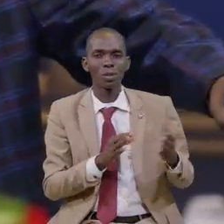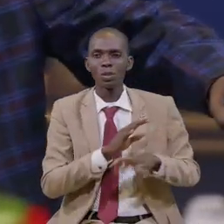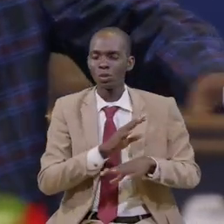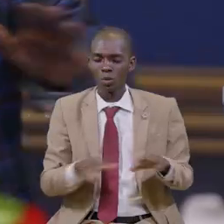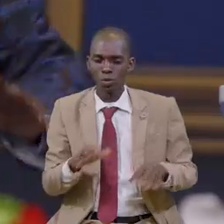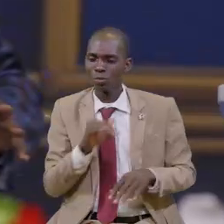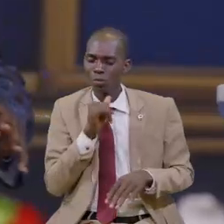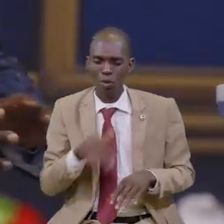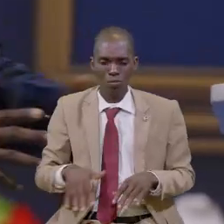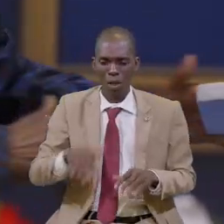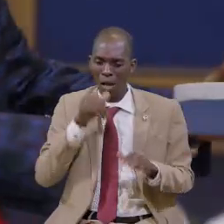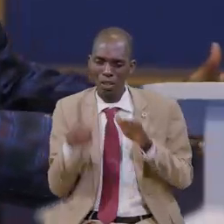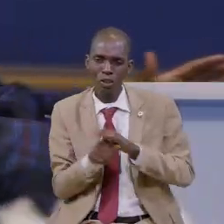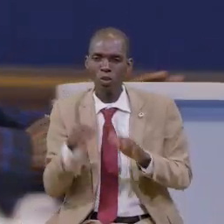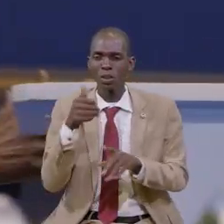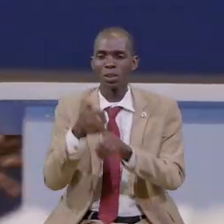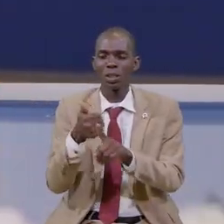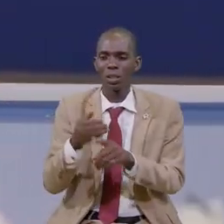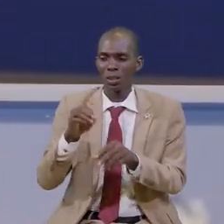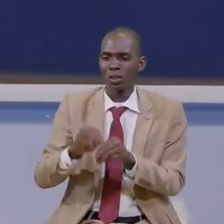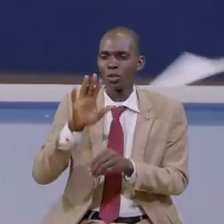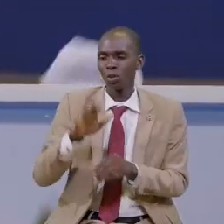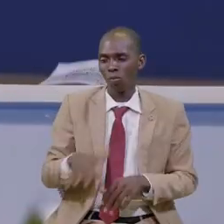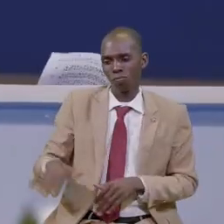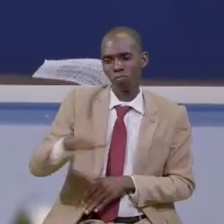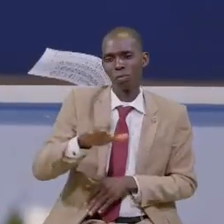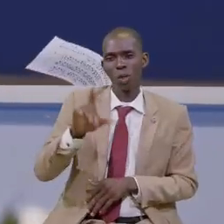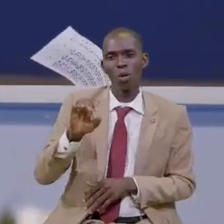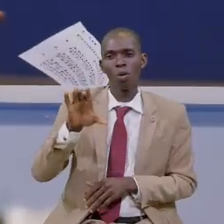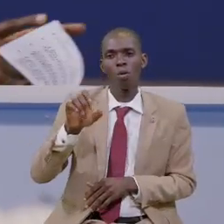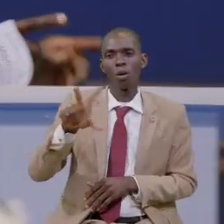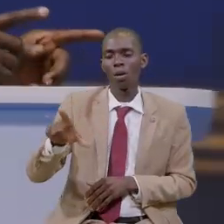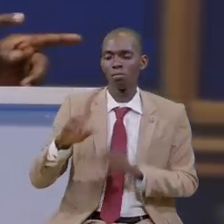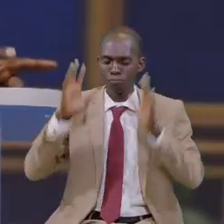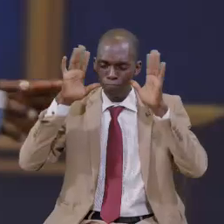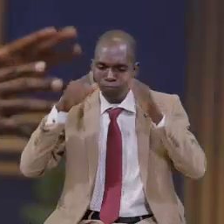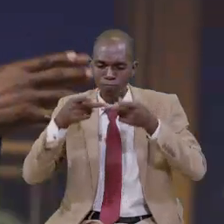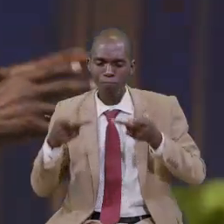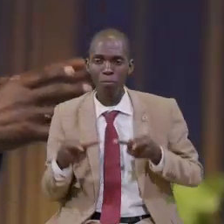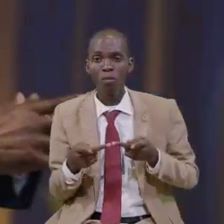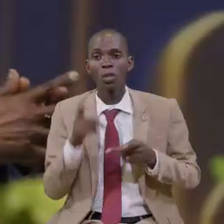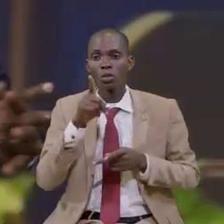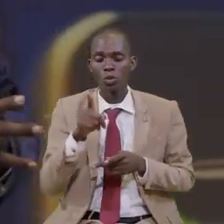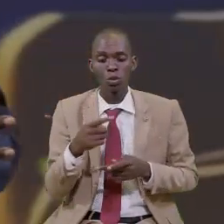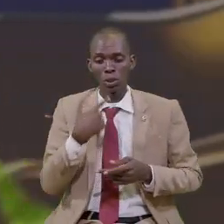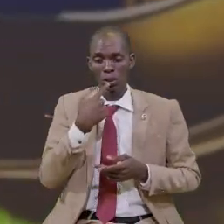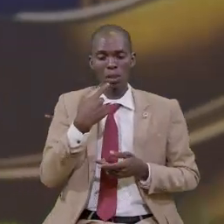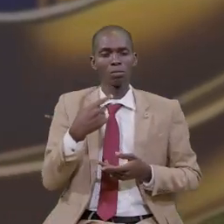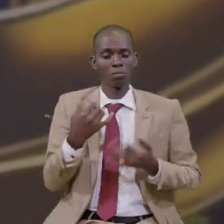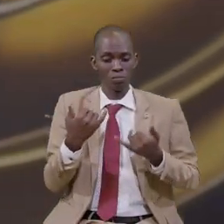mosque. You don't bury yourself in under any cocoon. You say, now I have